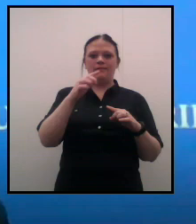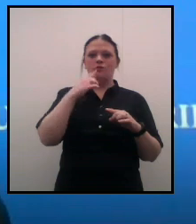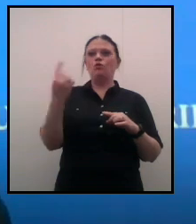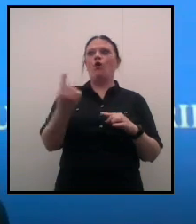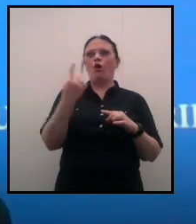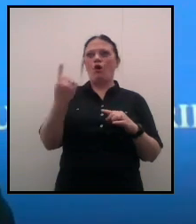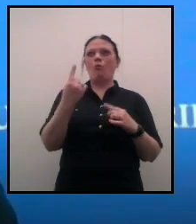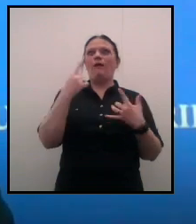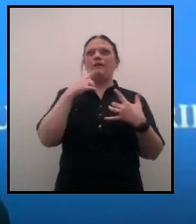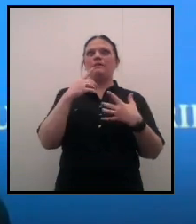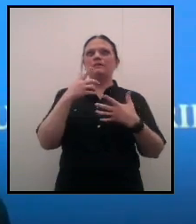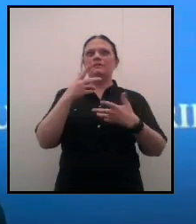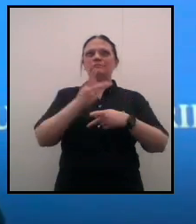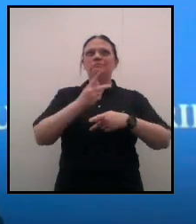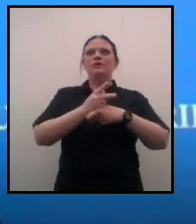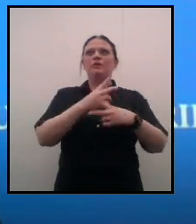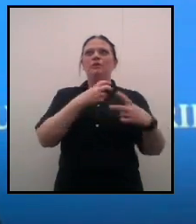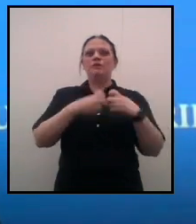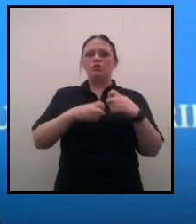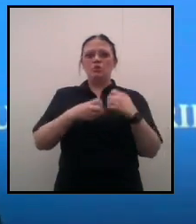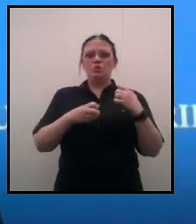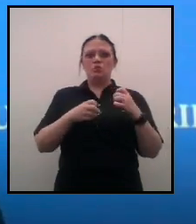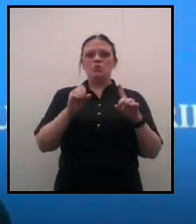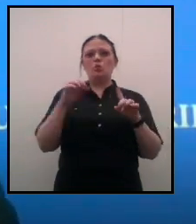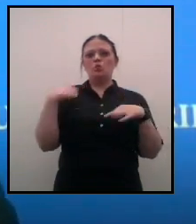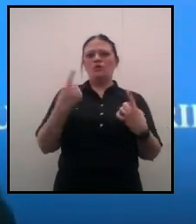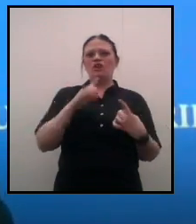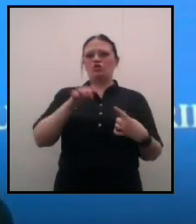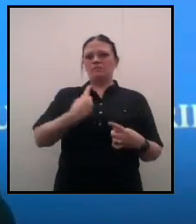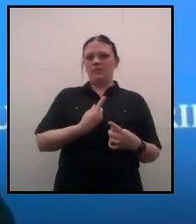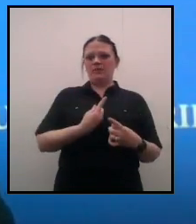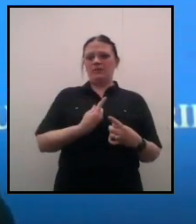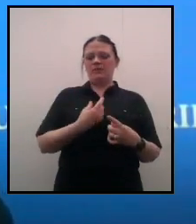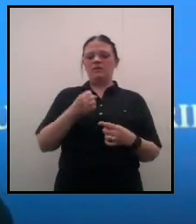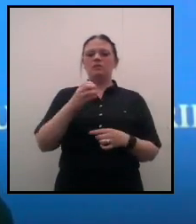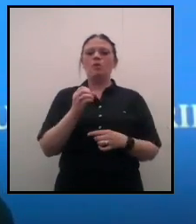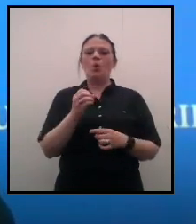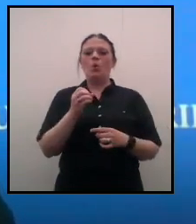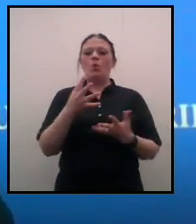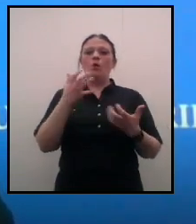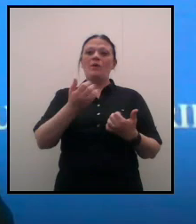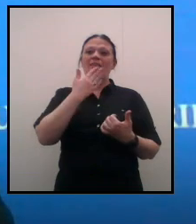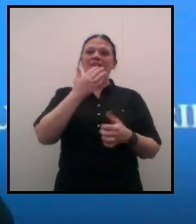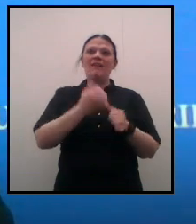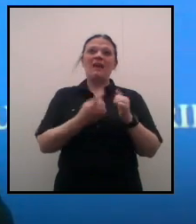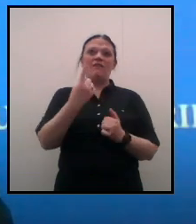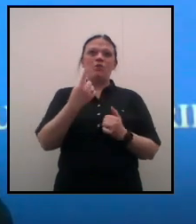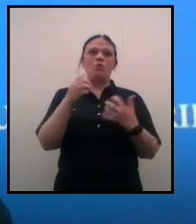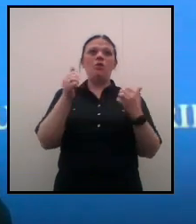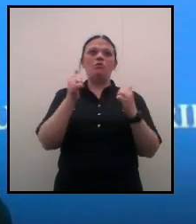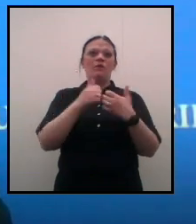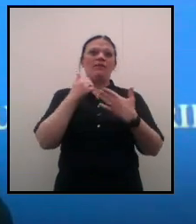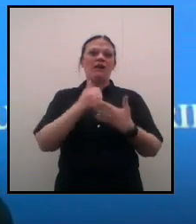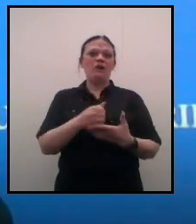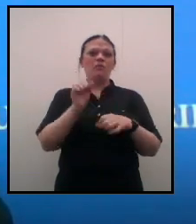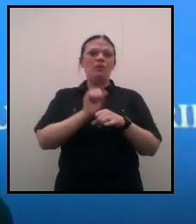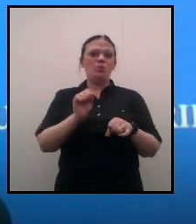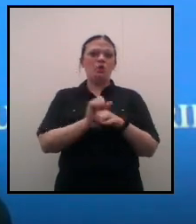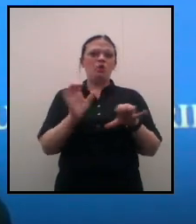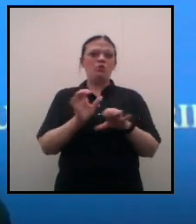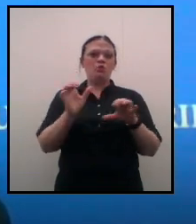issues. So it's just me. As usual, I want to thank everyone for the work that they're doing to help flatten the curve.